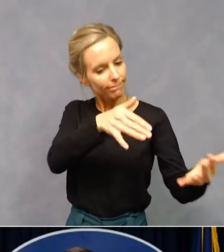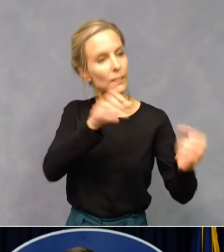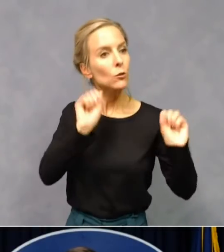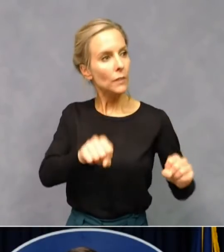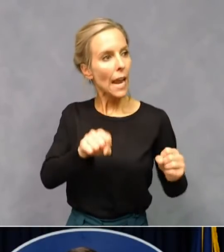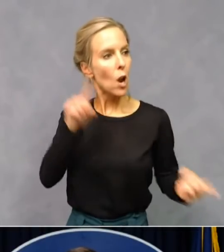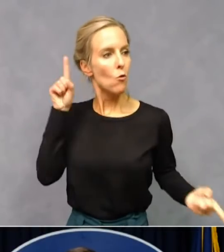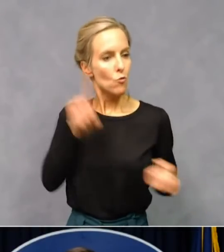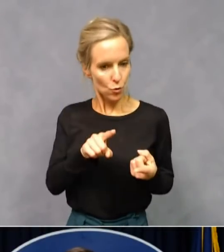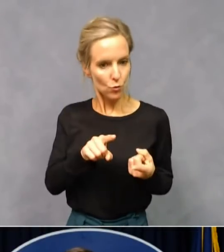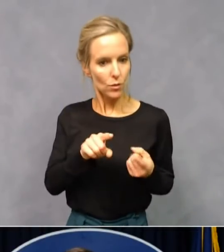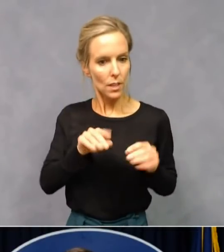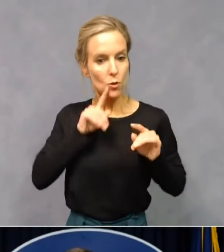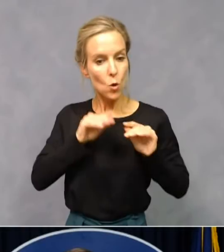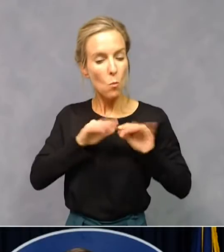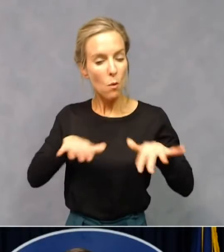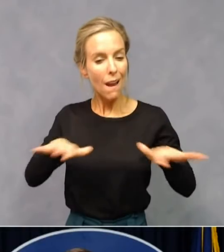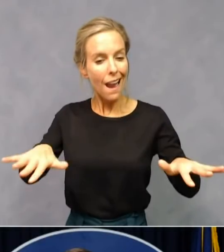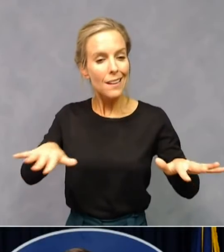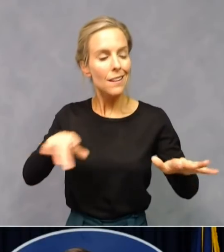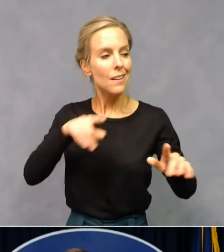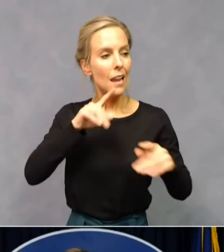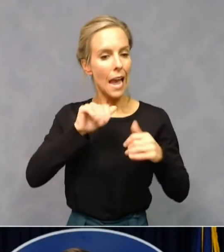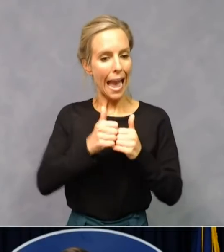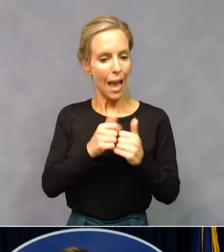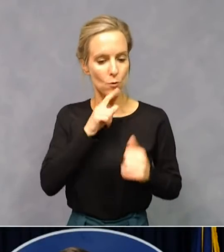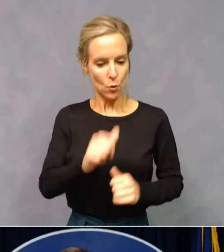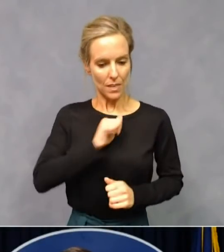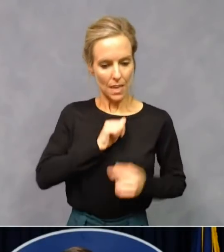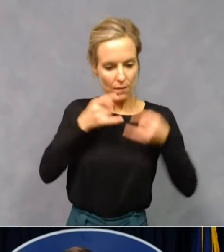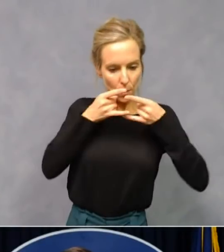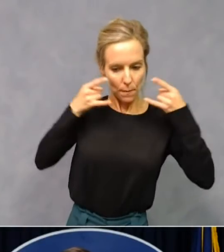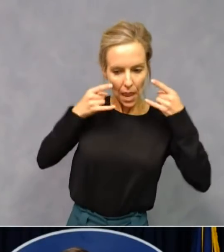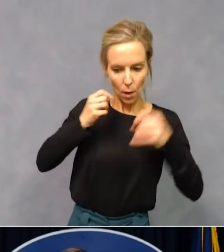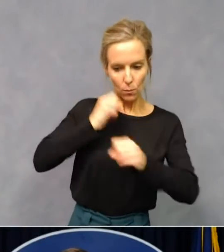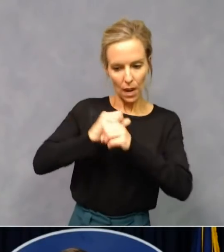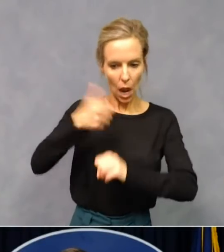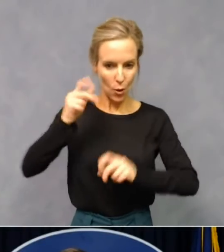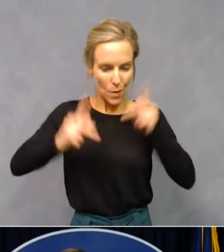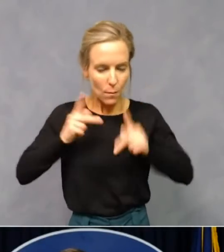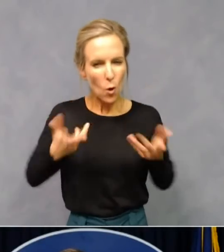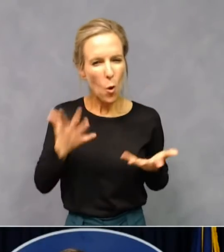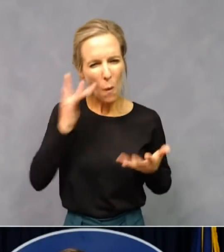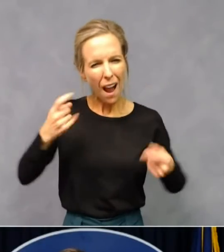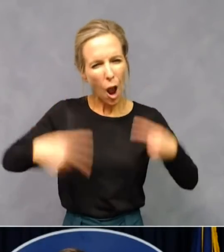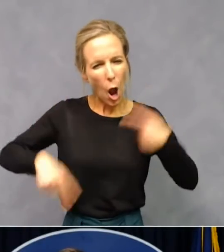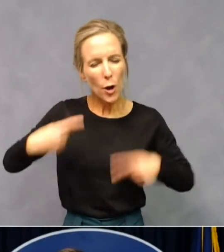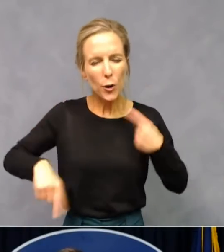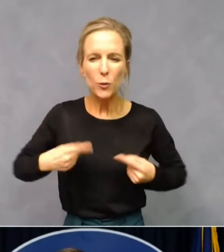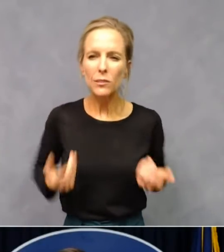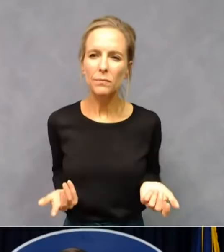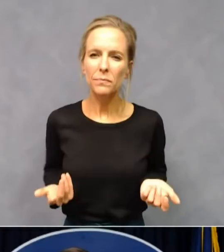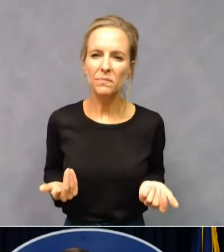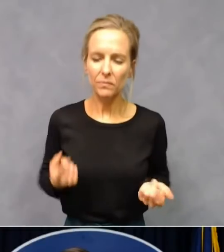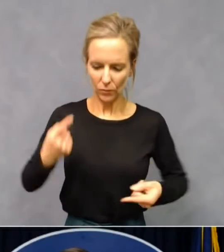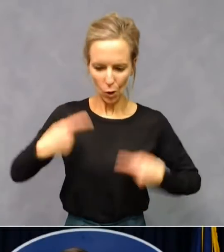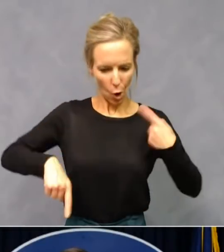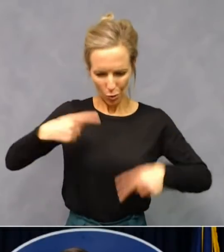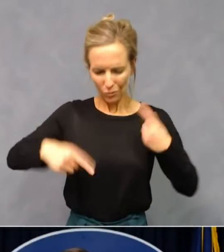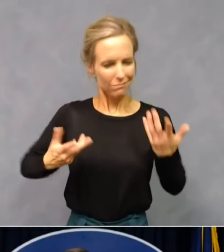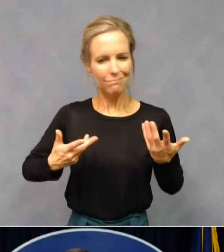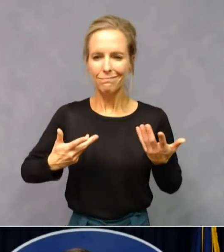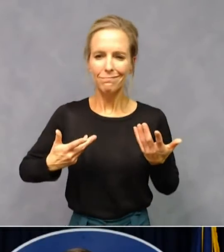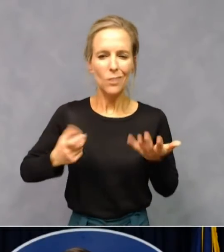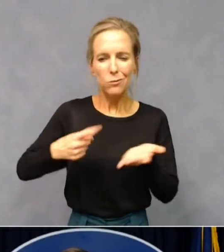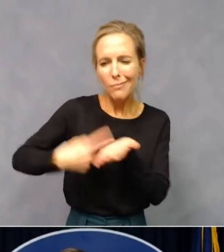70% and protect yourself wearing a mask, why the heck argue if they should have argue that they should have told it to you